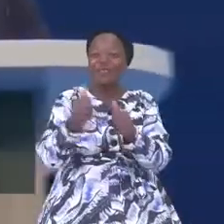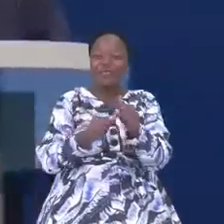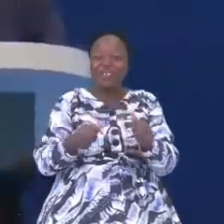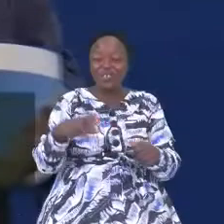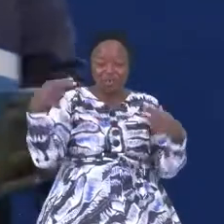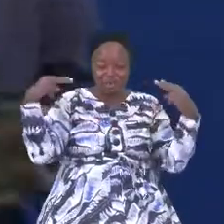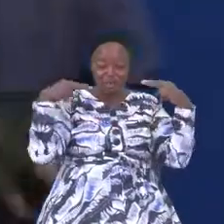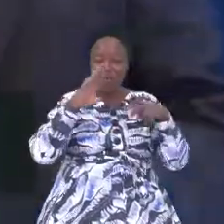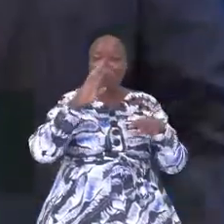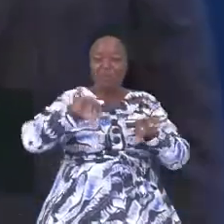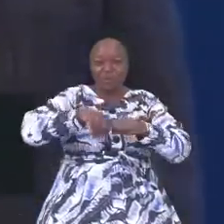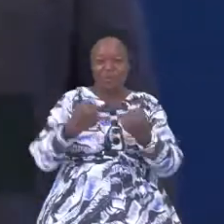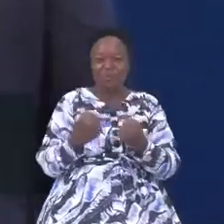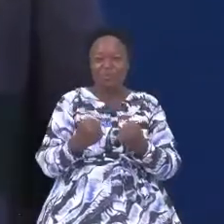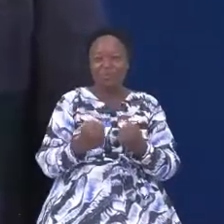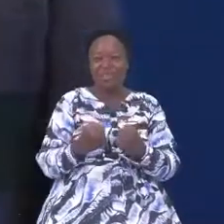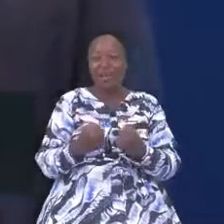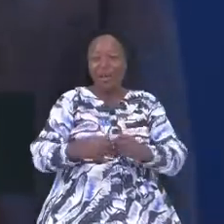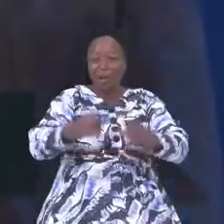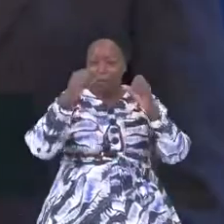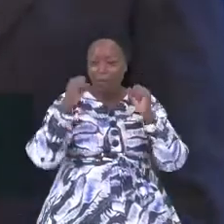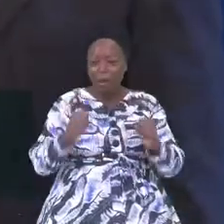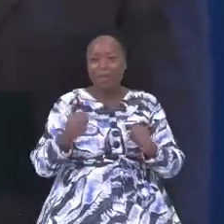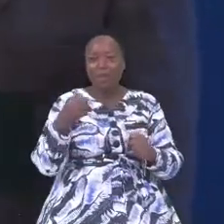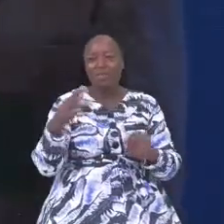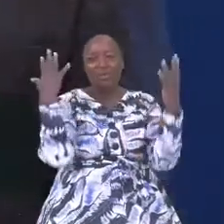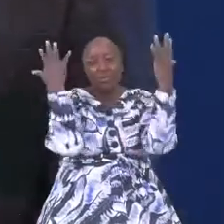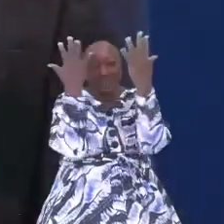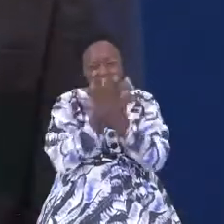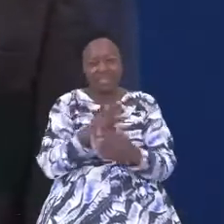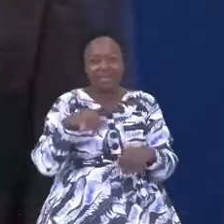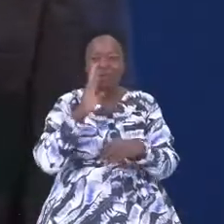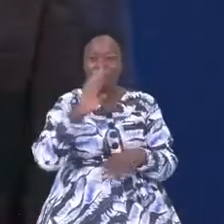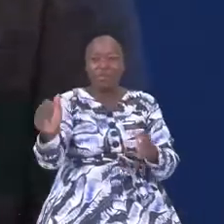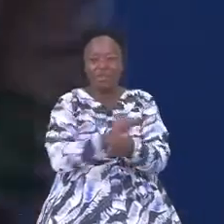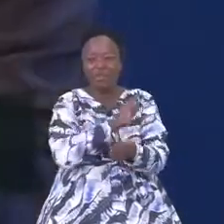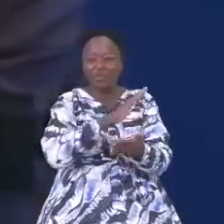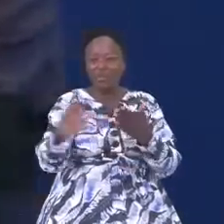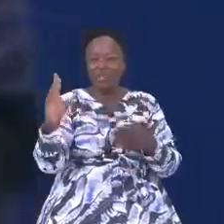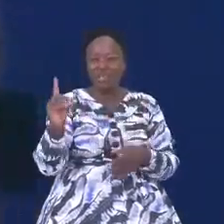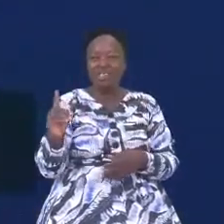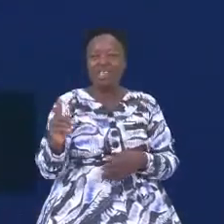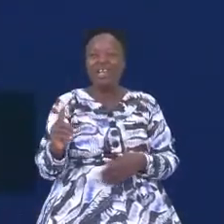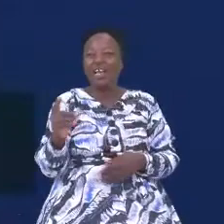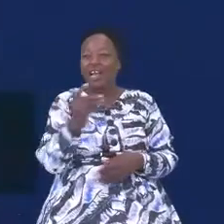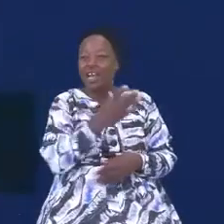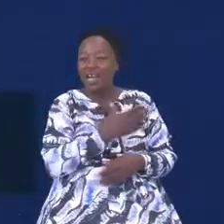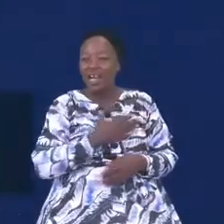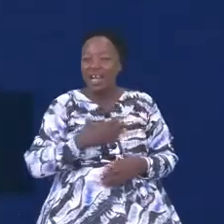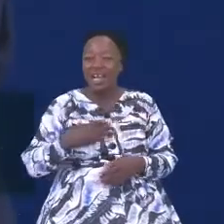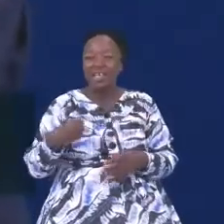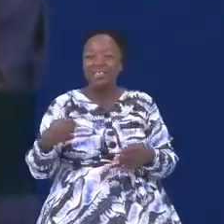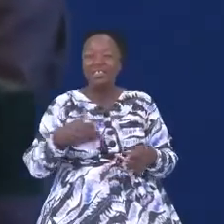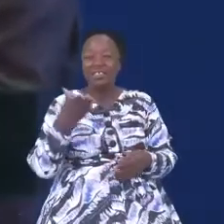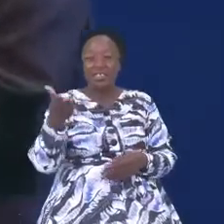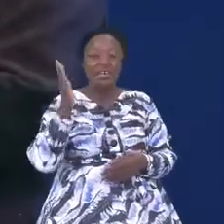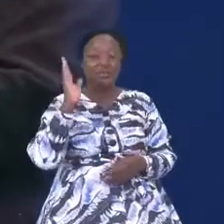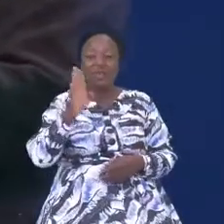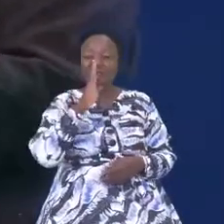broken. Powers of darkness will be destroyed. There'll be